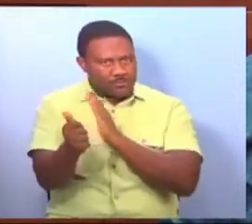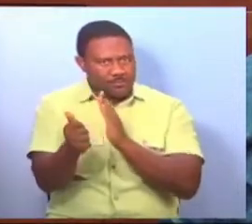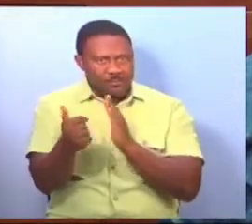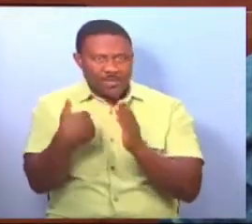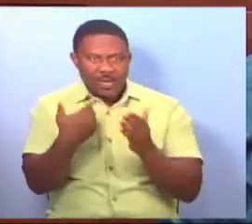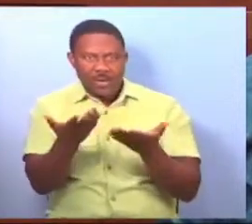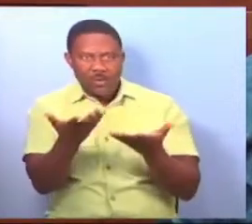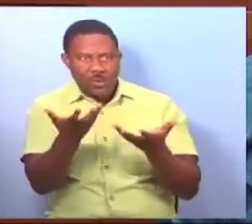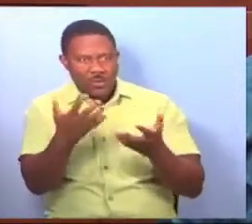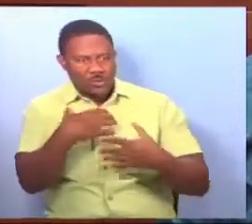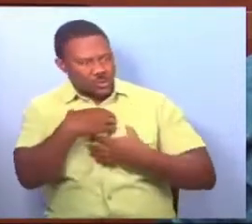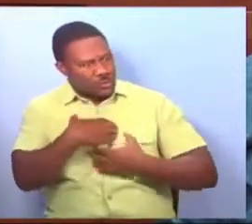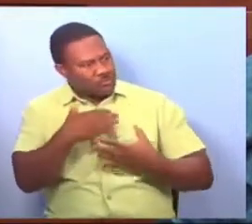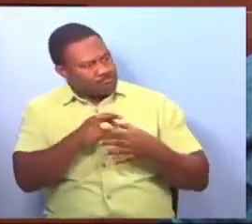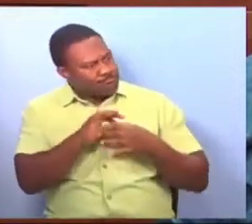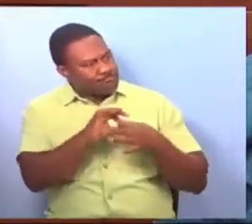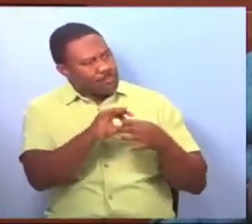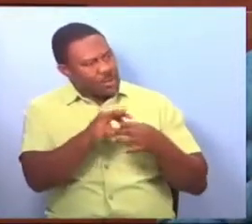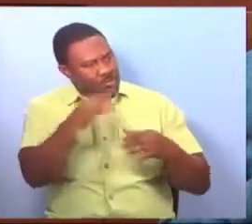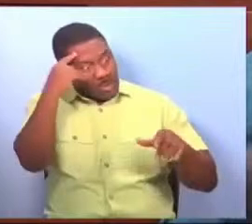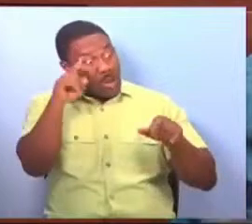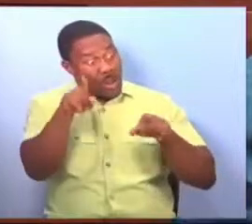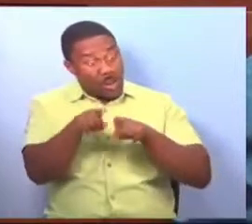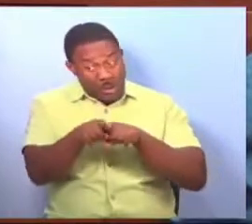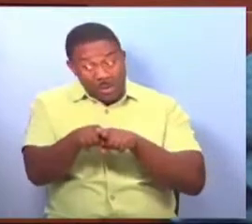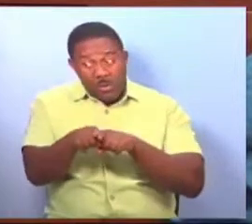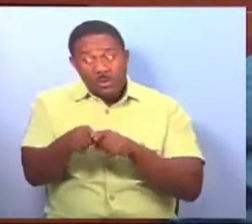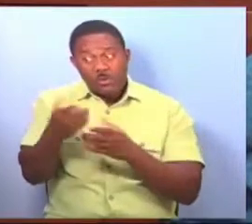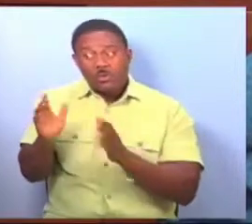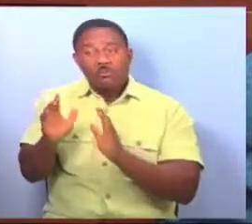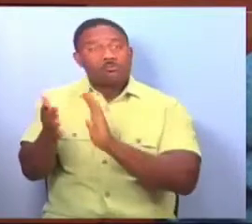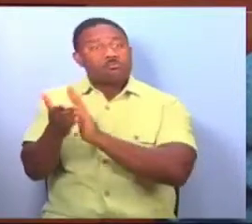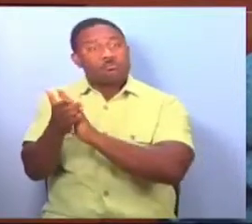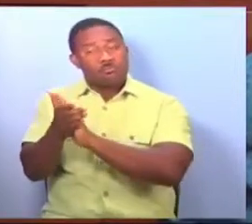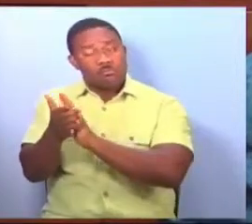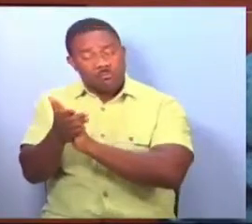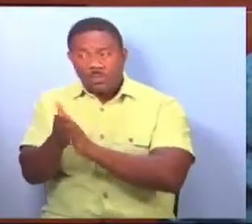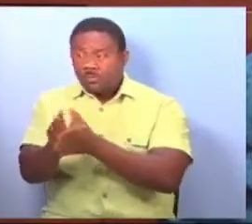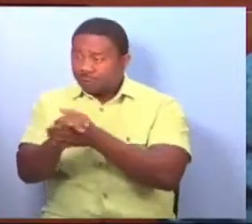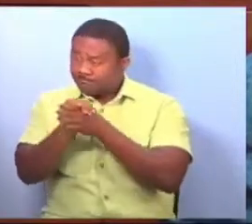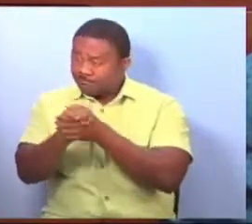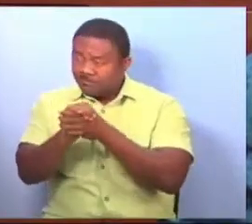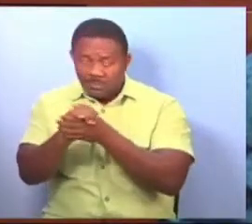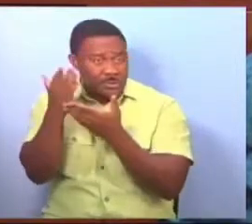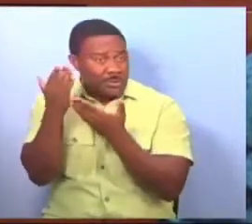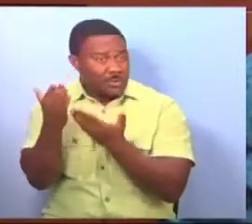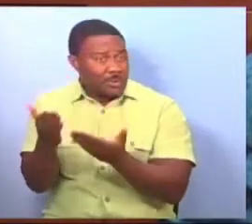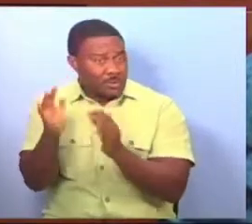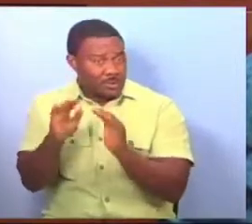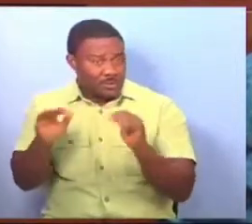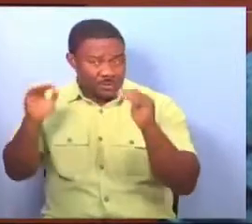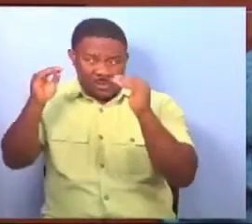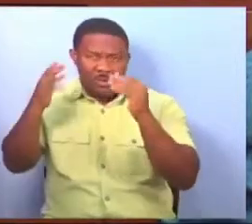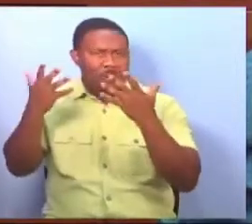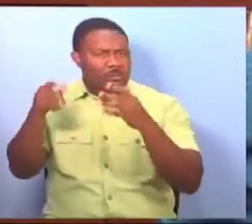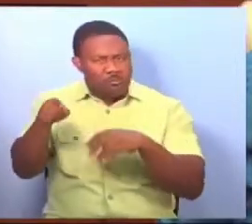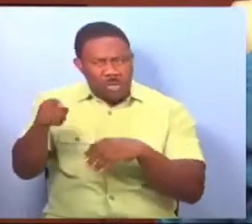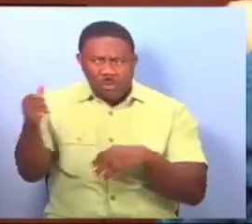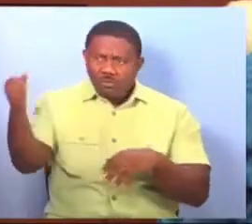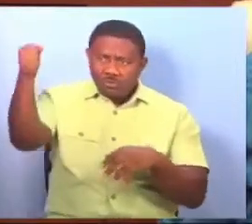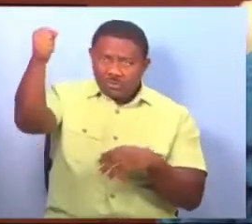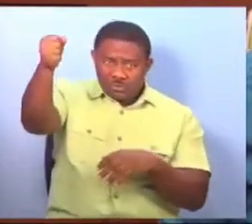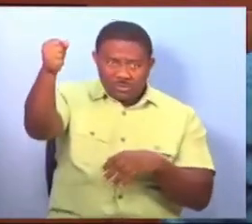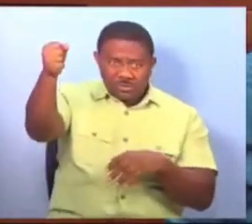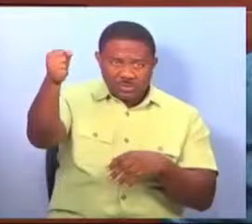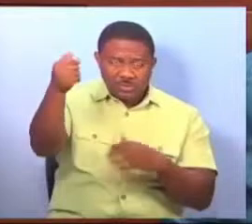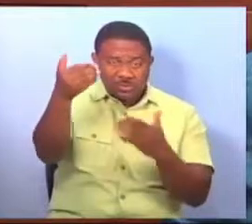him, together with other colleagues who have spoken before I rose, to congratulate Dr. Mafo on his well-deserved appointment